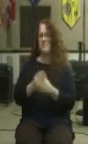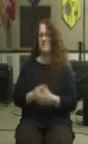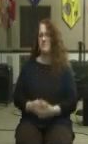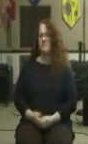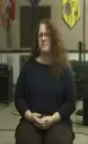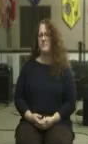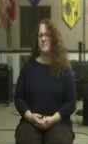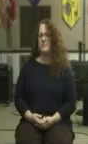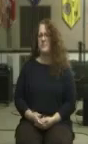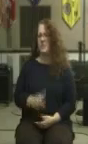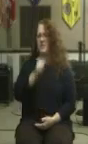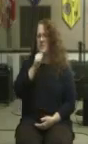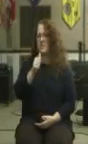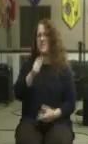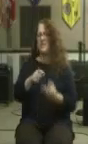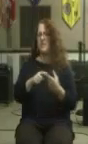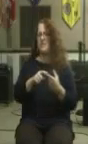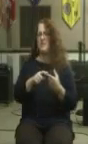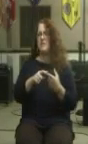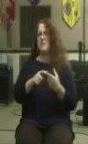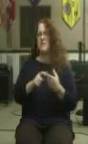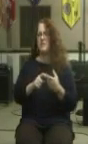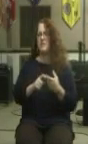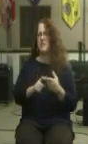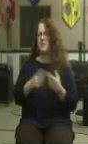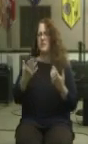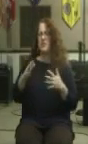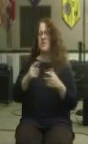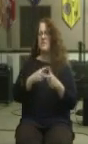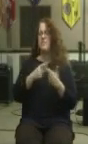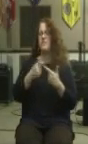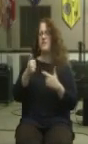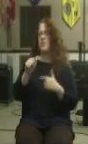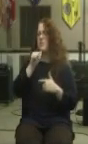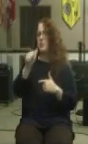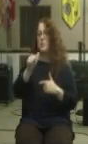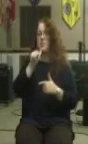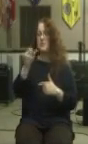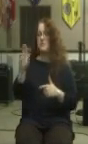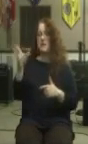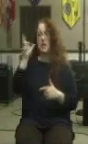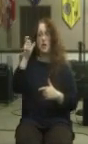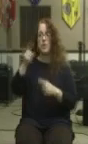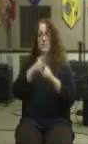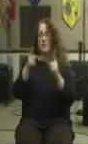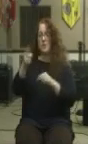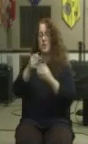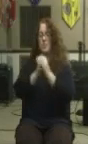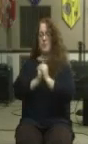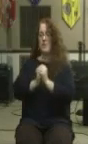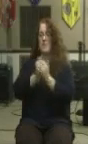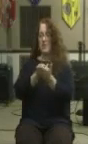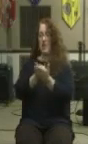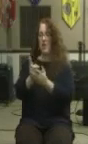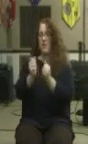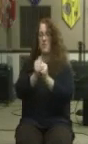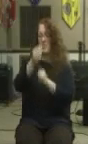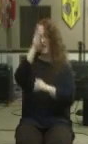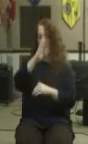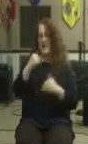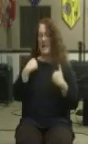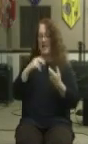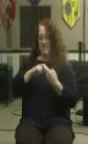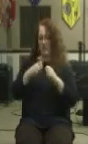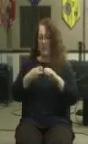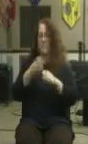Be honest. Don't sit there and try to sugarcoat it. You're in your own closet. Nobody else is hearing you.